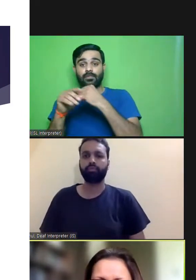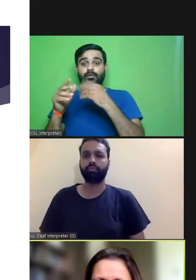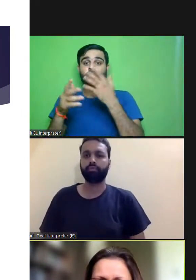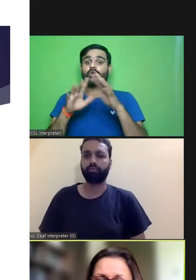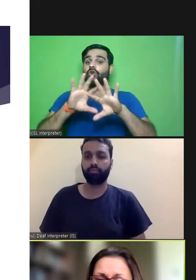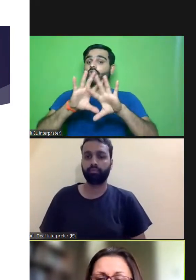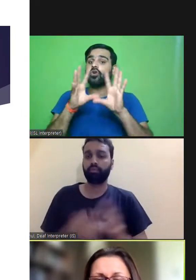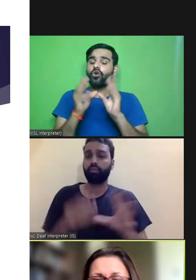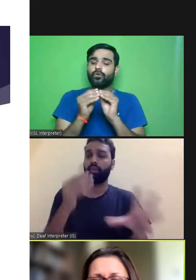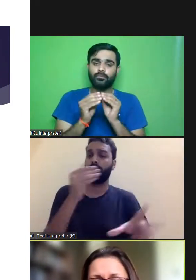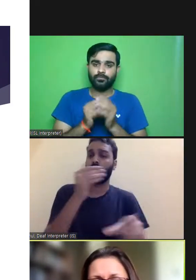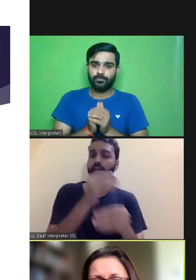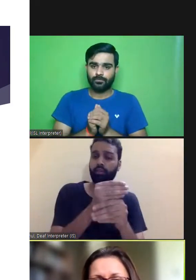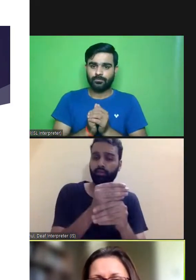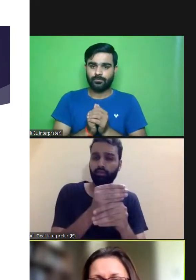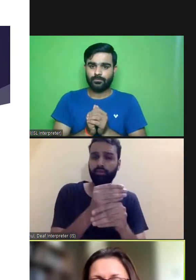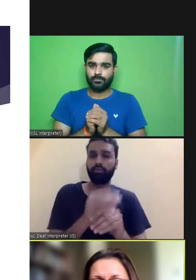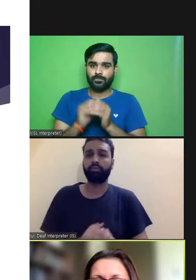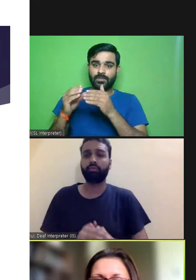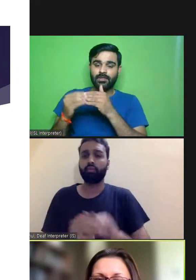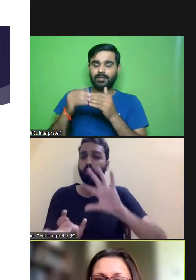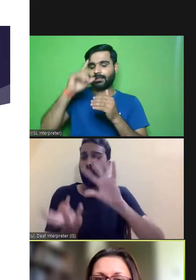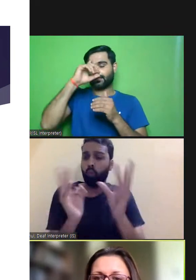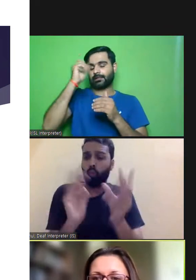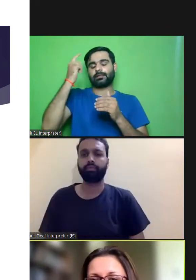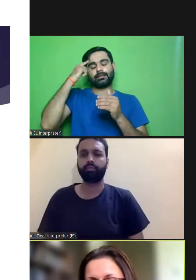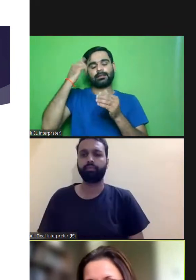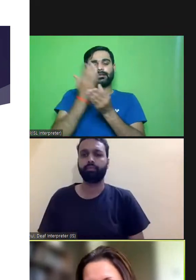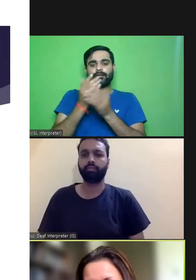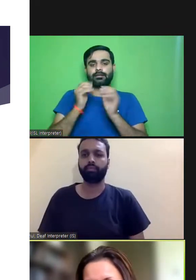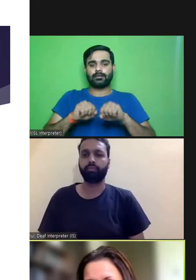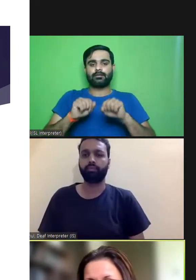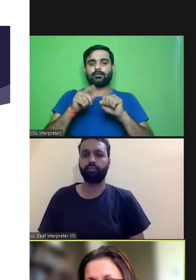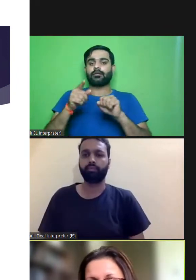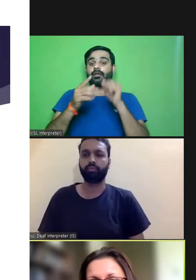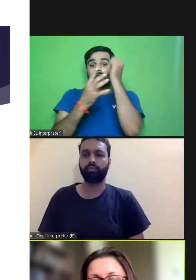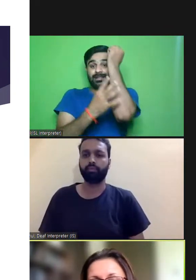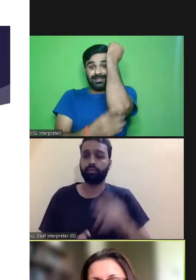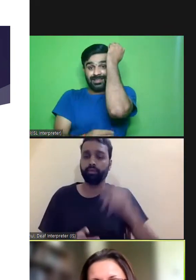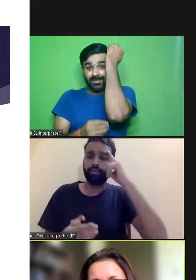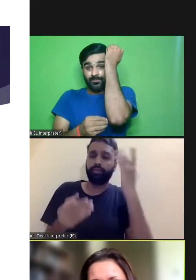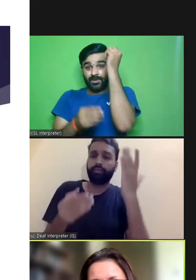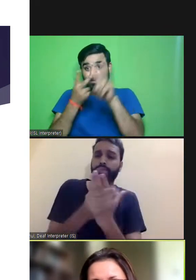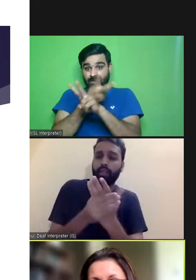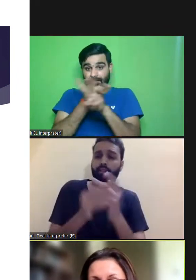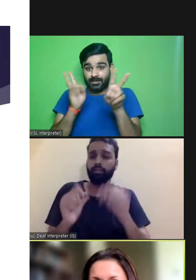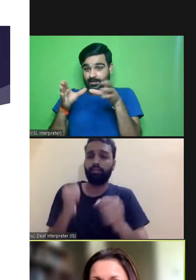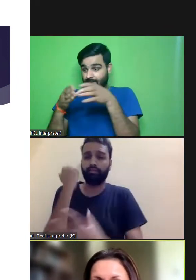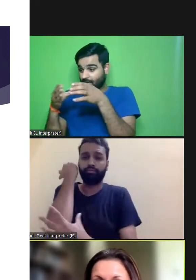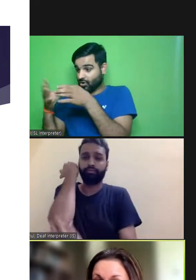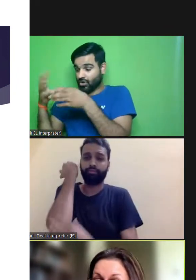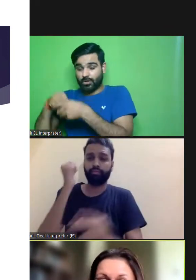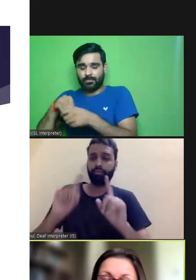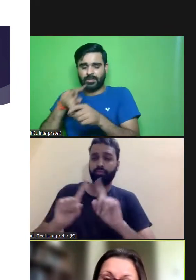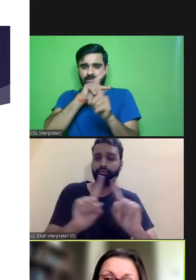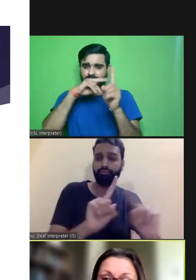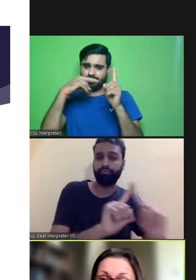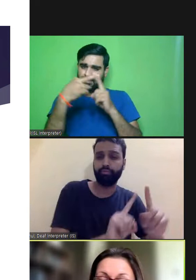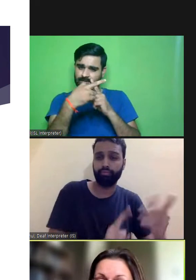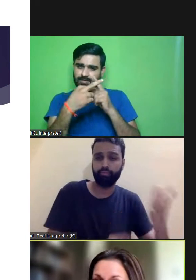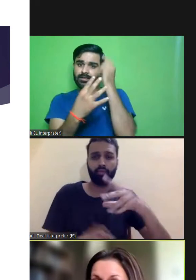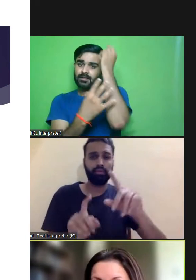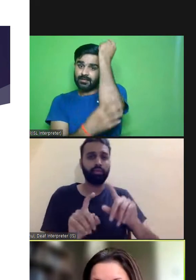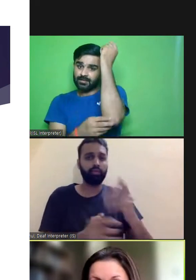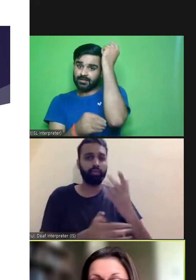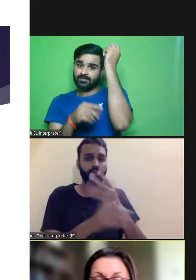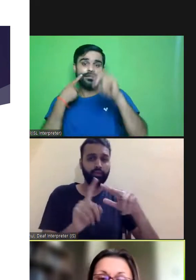important that to keep in mind that multidimensional poverty, it does not only reduce when you reduce poverty or you say